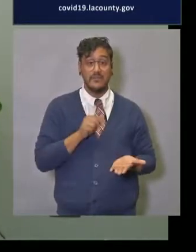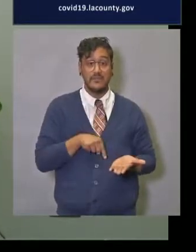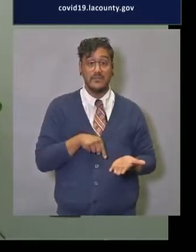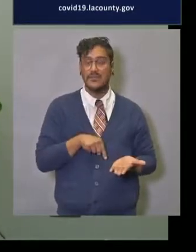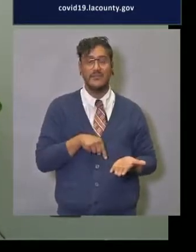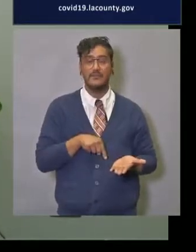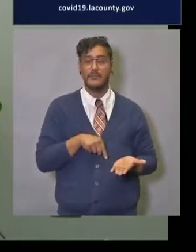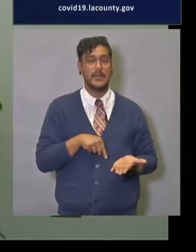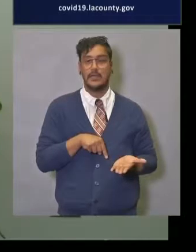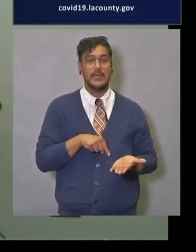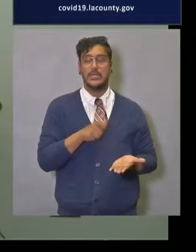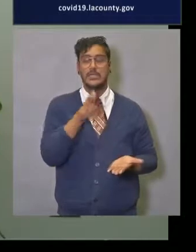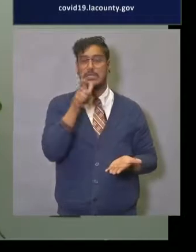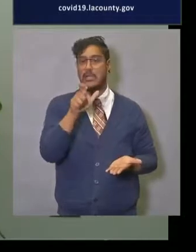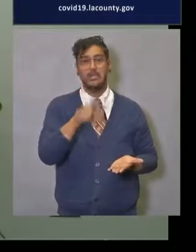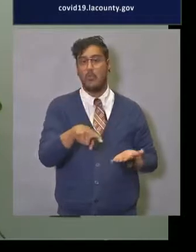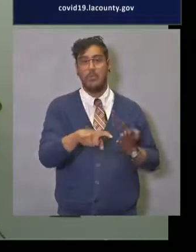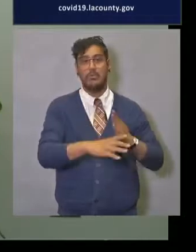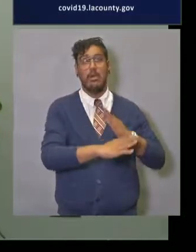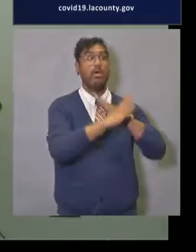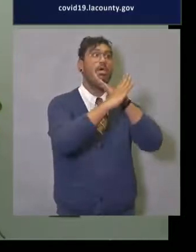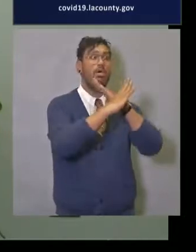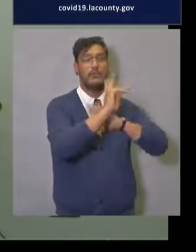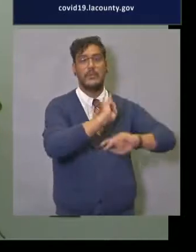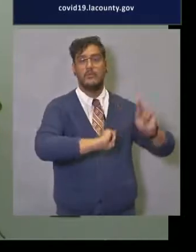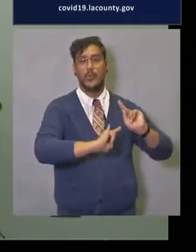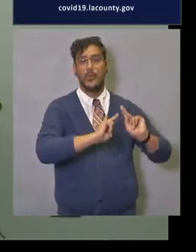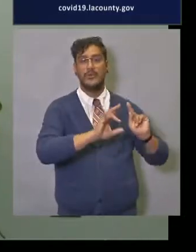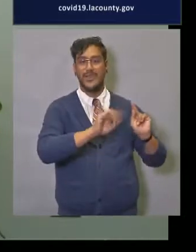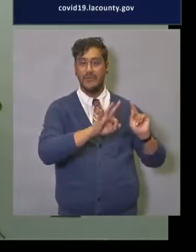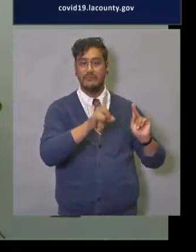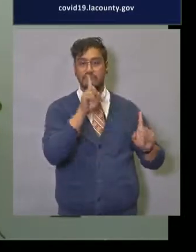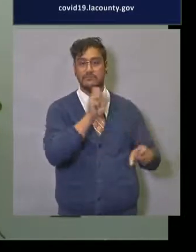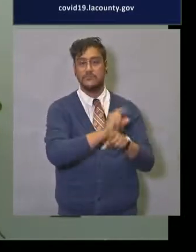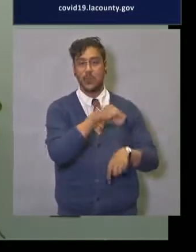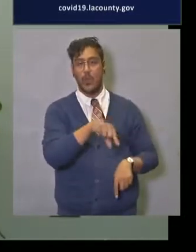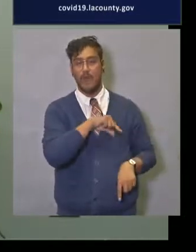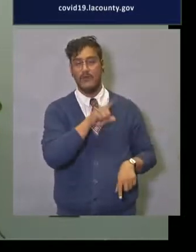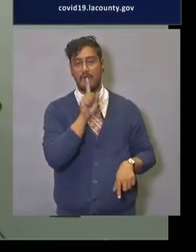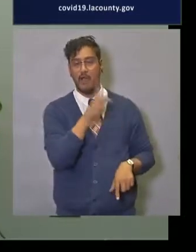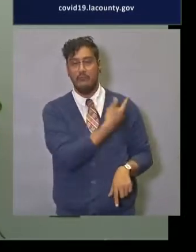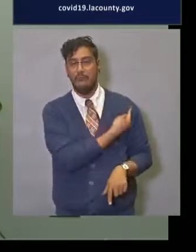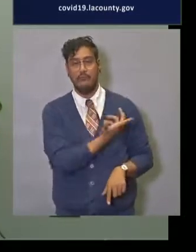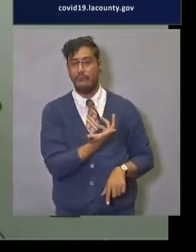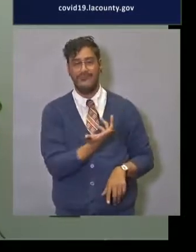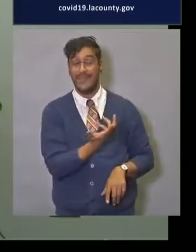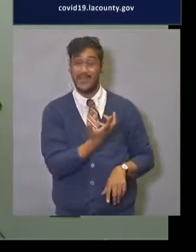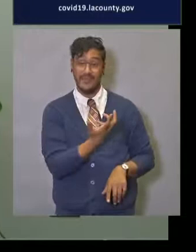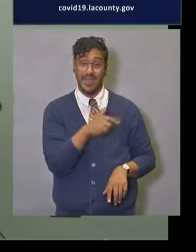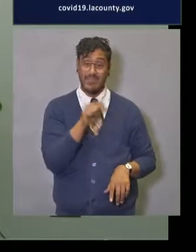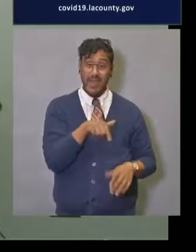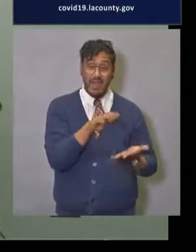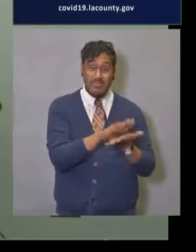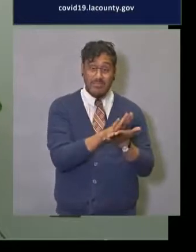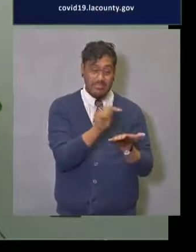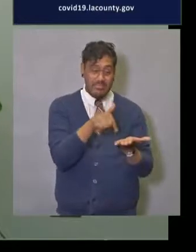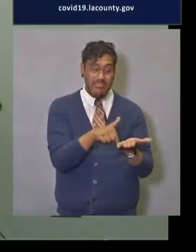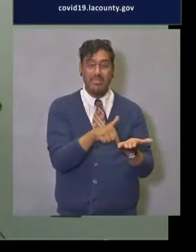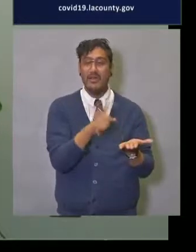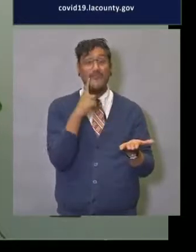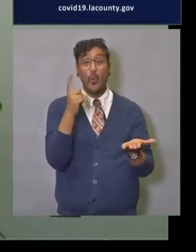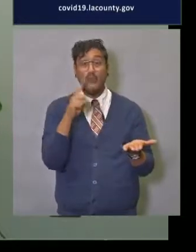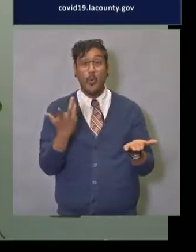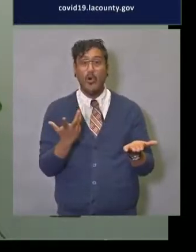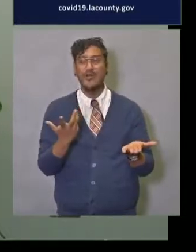not meant to be a barrier for people who are eligible to get vaccinated. They're really just meant to make sure that with limited supply at